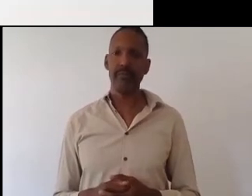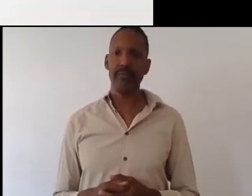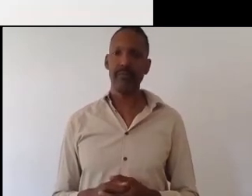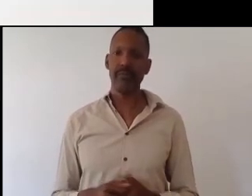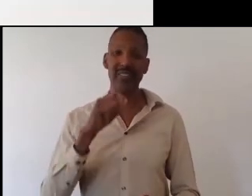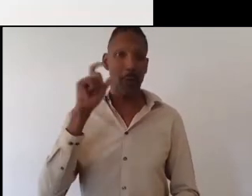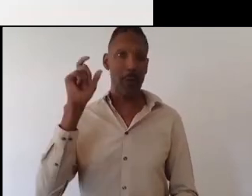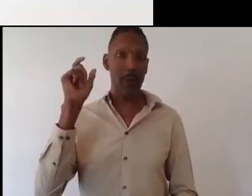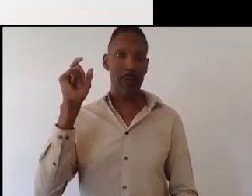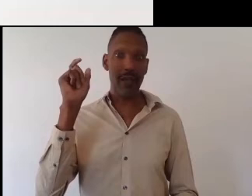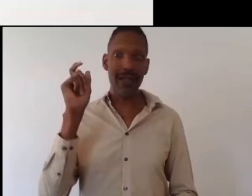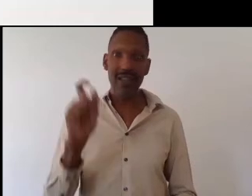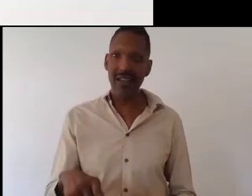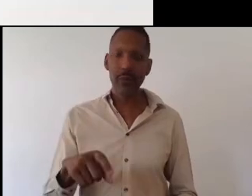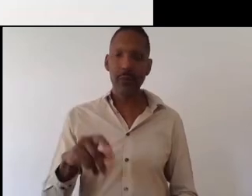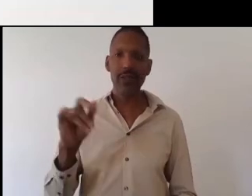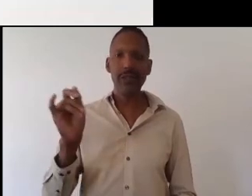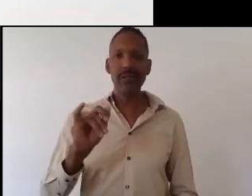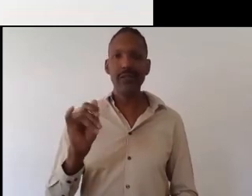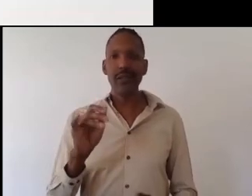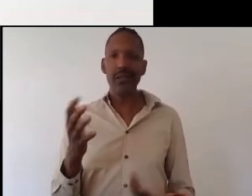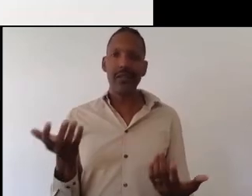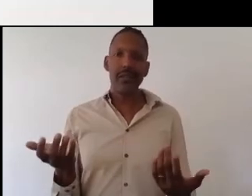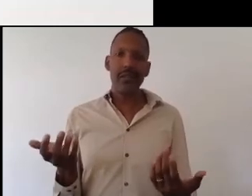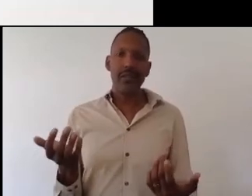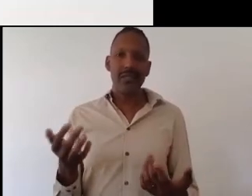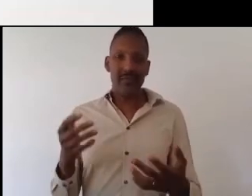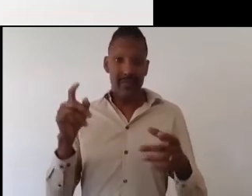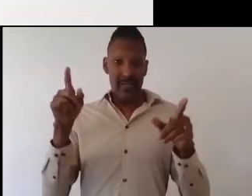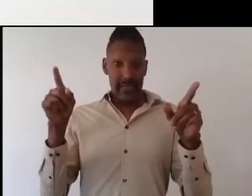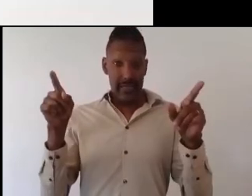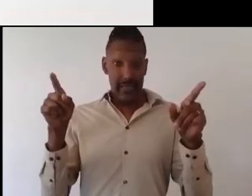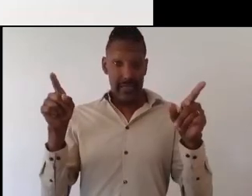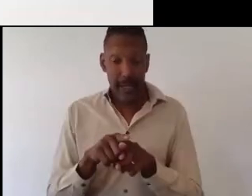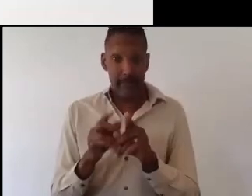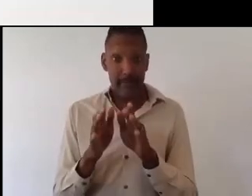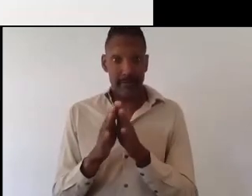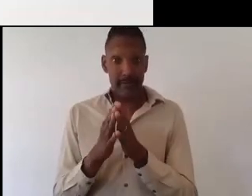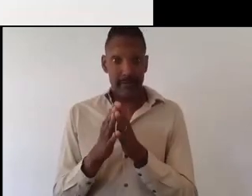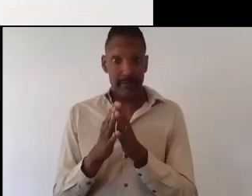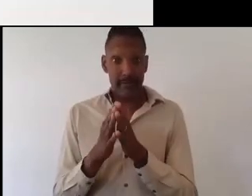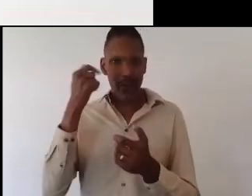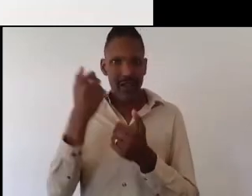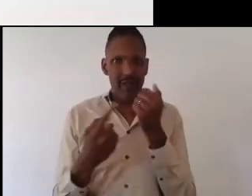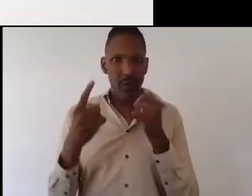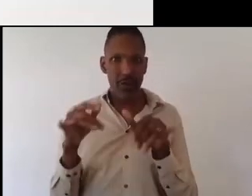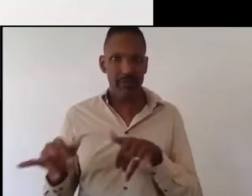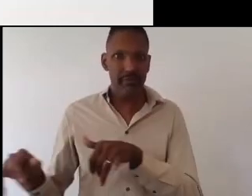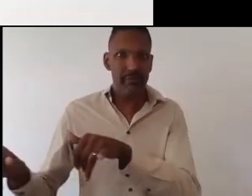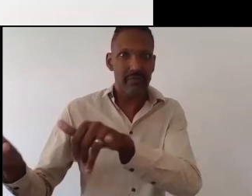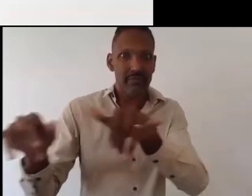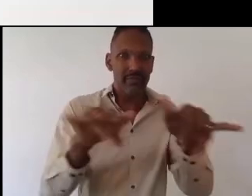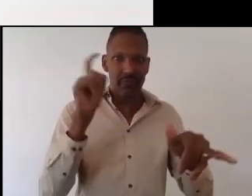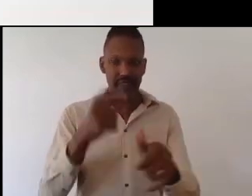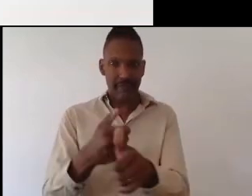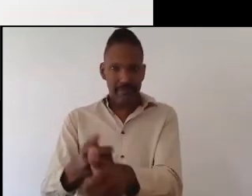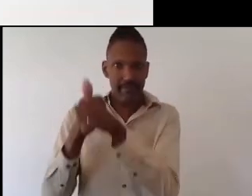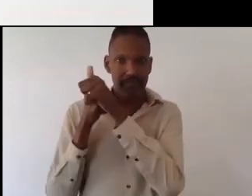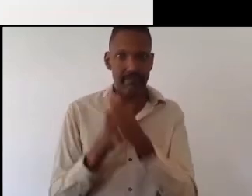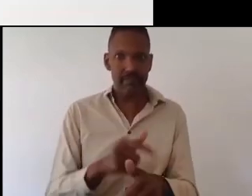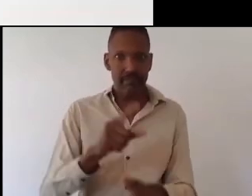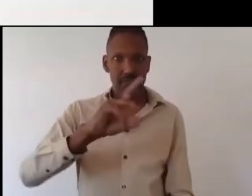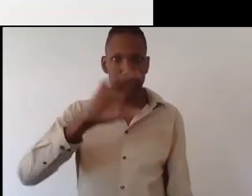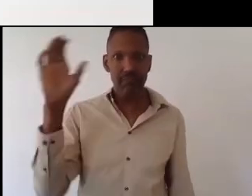a pan curriculum that everyone does, whether it's relevant or not to their local context or their local culture, but